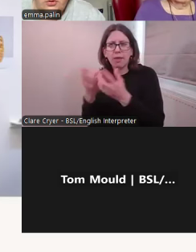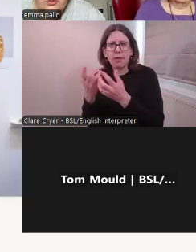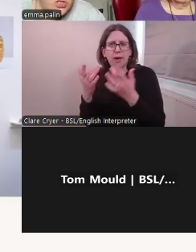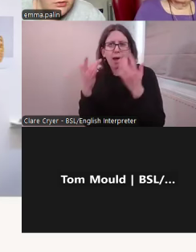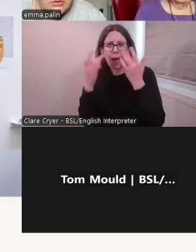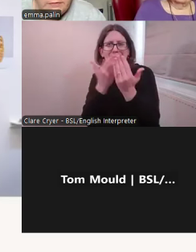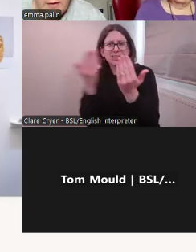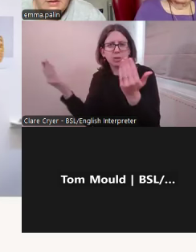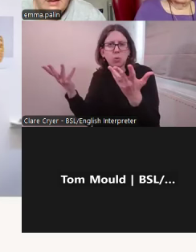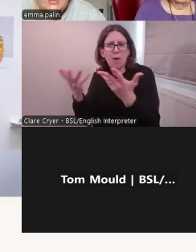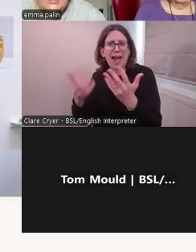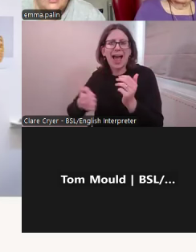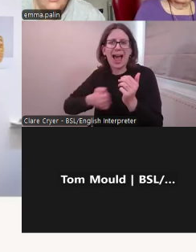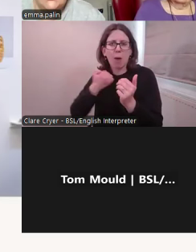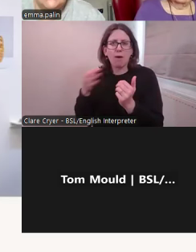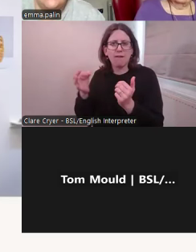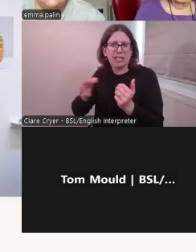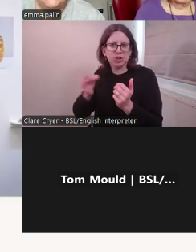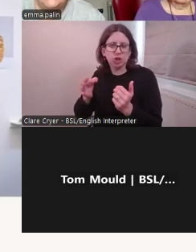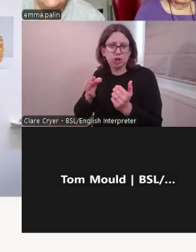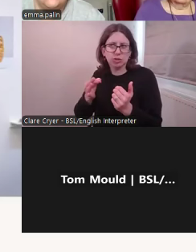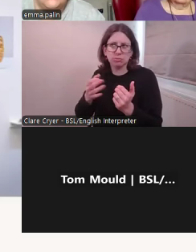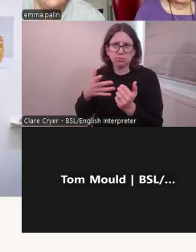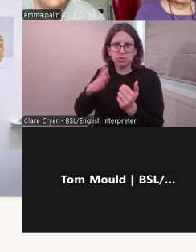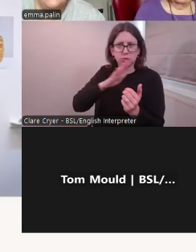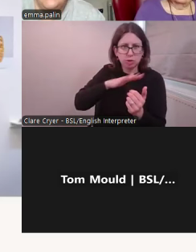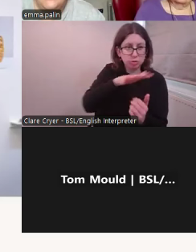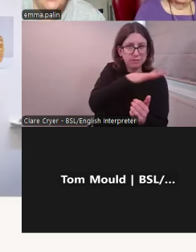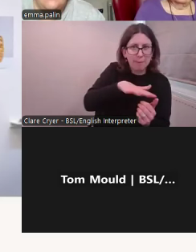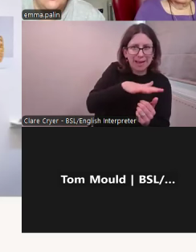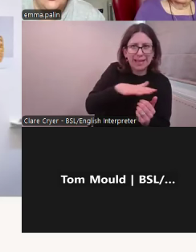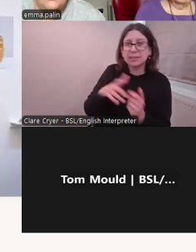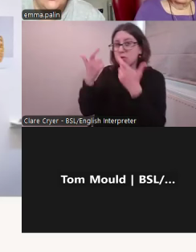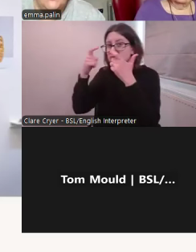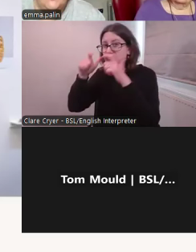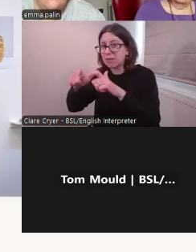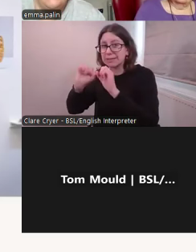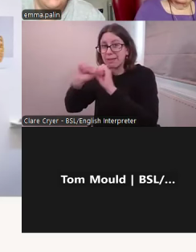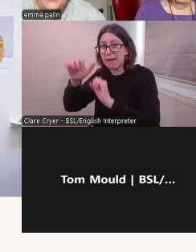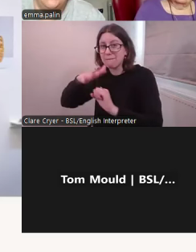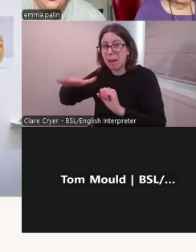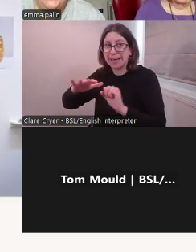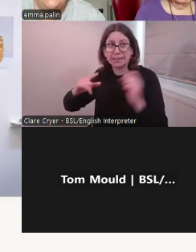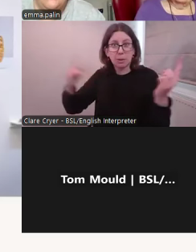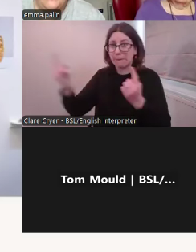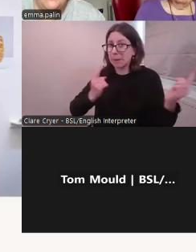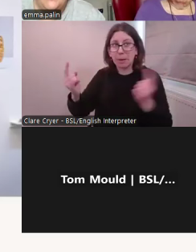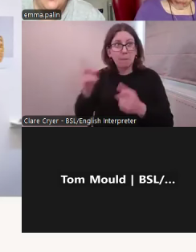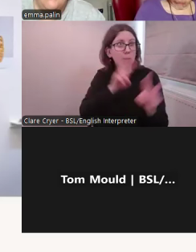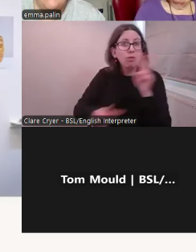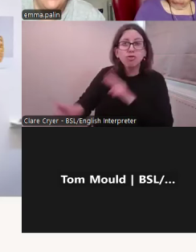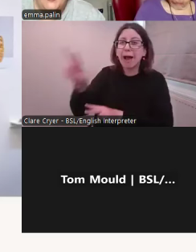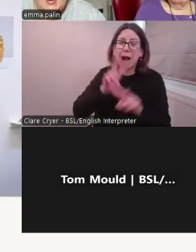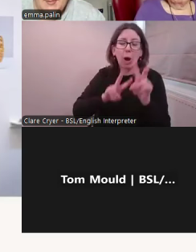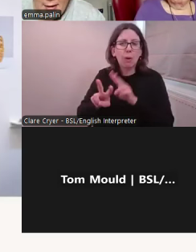villages for the children's family and our residents' family to come along and have a look. Very proud moment for a